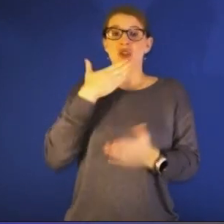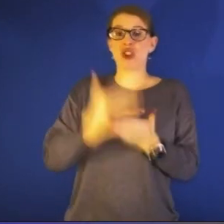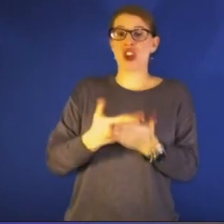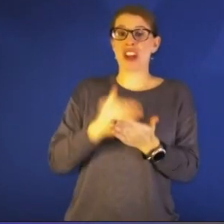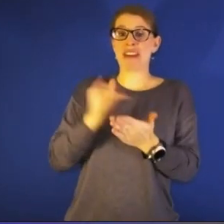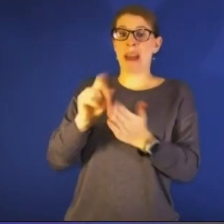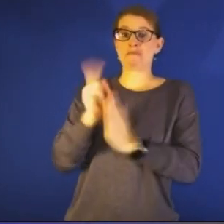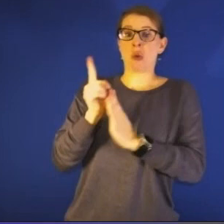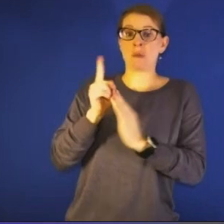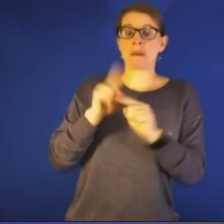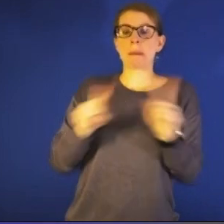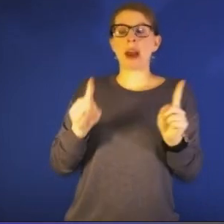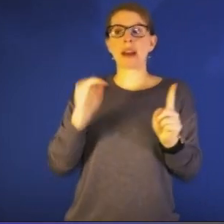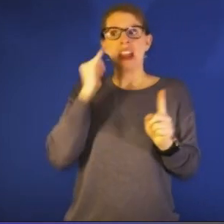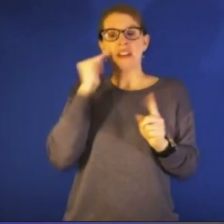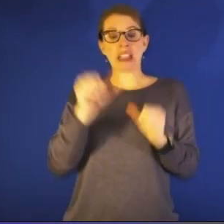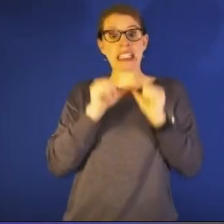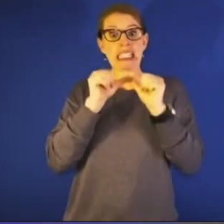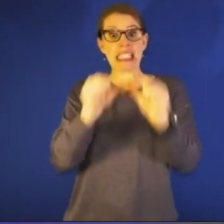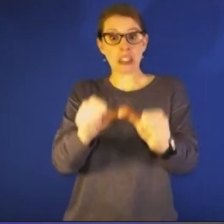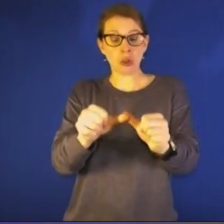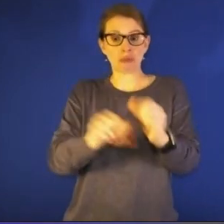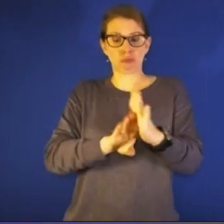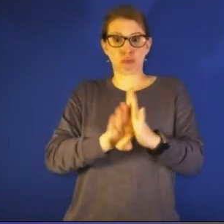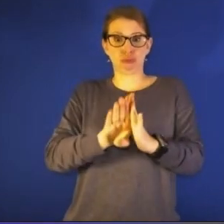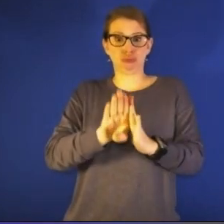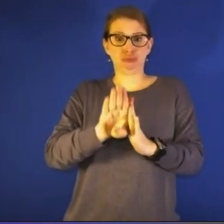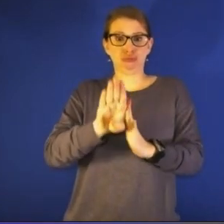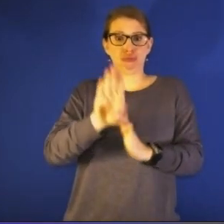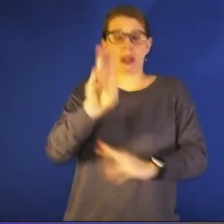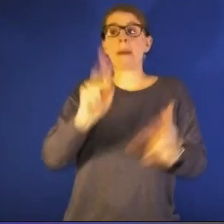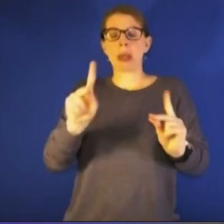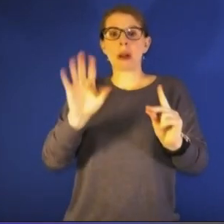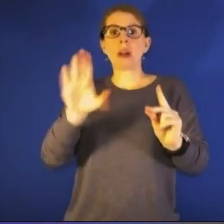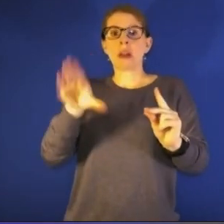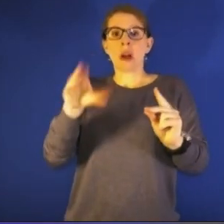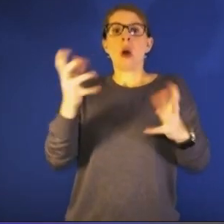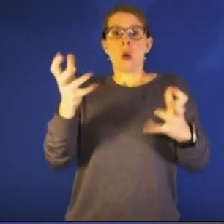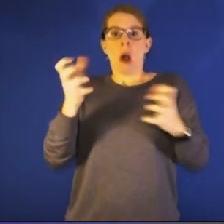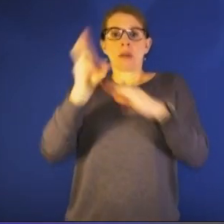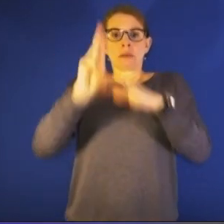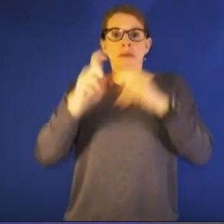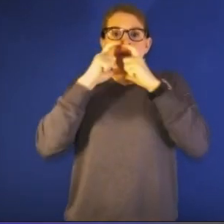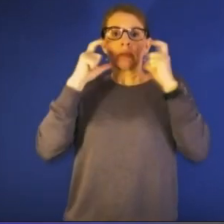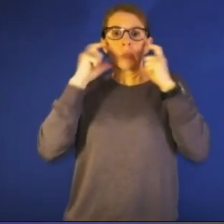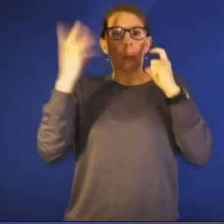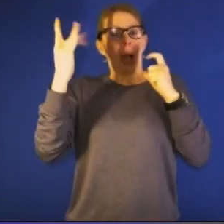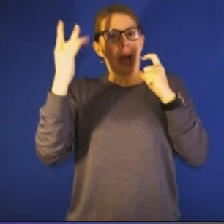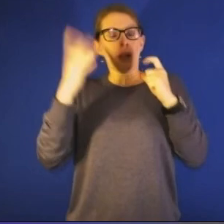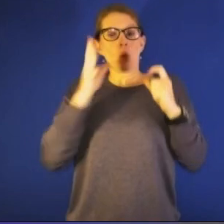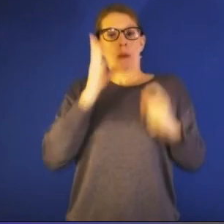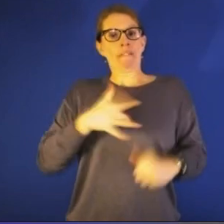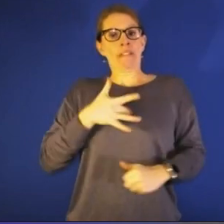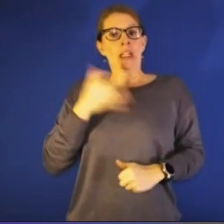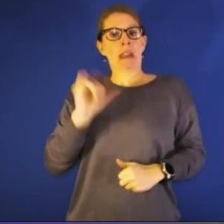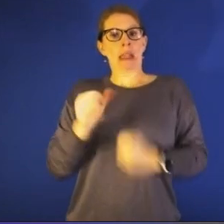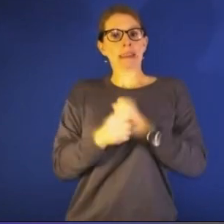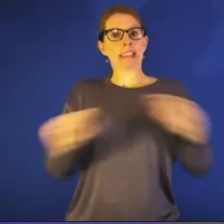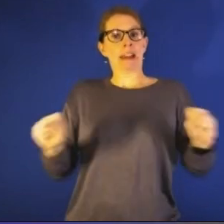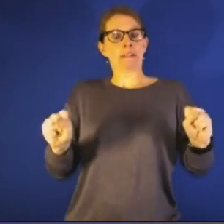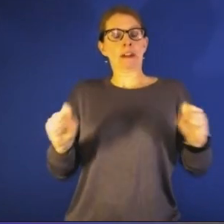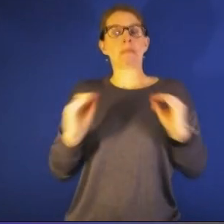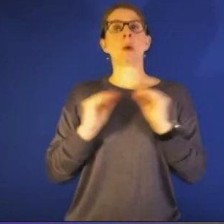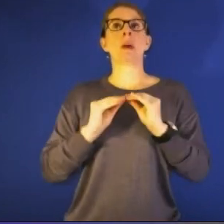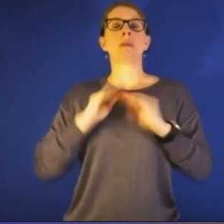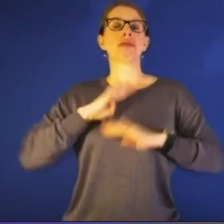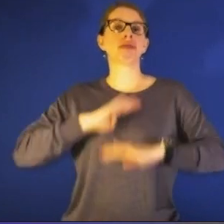this thing continues to escalate like it is, I think folks are going to want to put their masks back on because they're going to feel like it keeps them safer. And then the question is